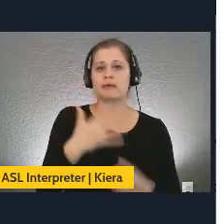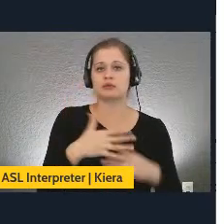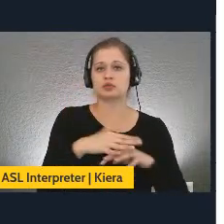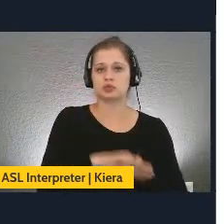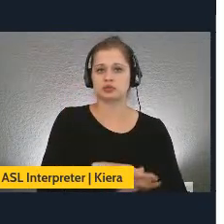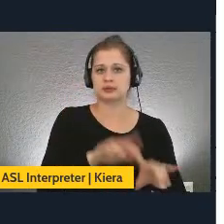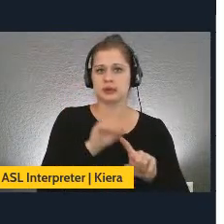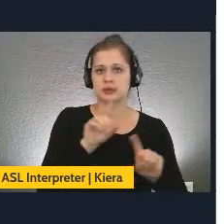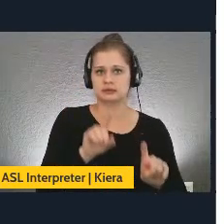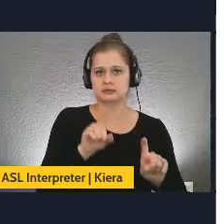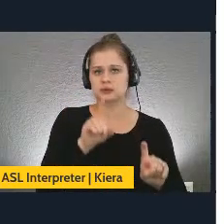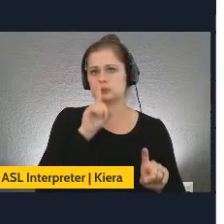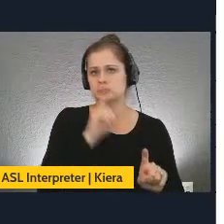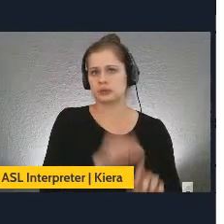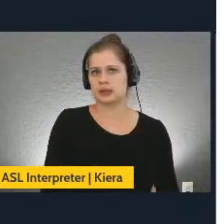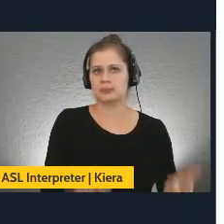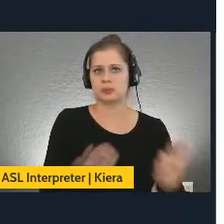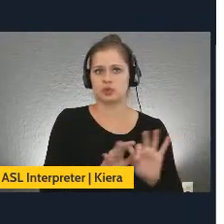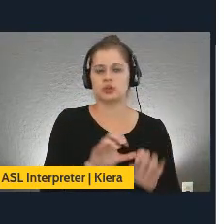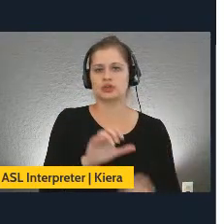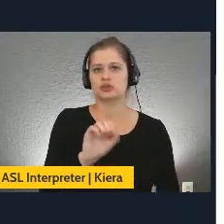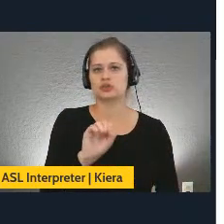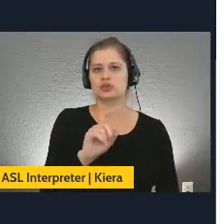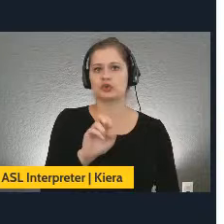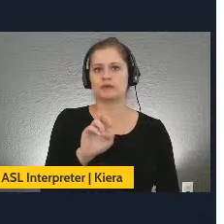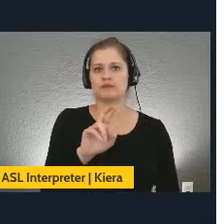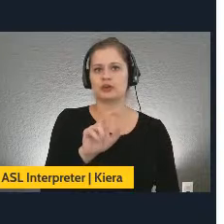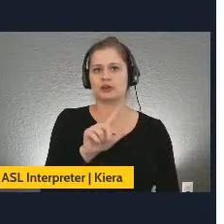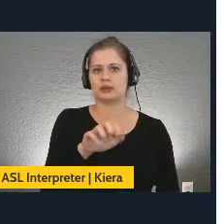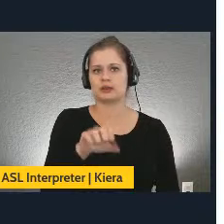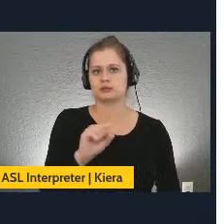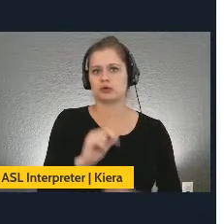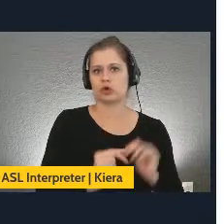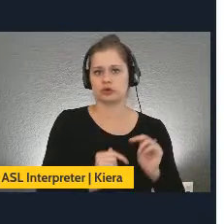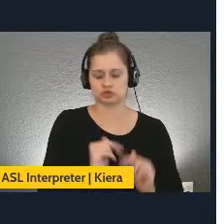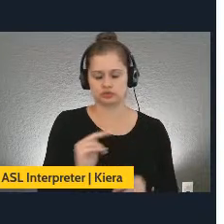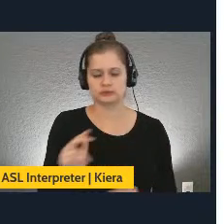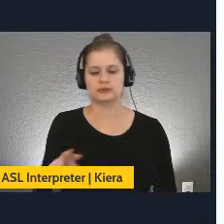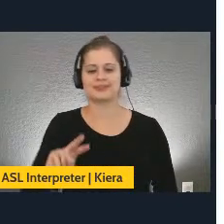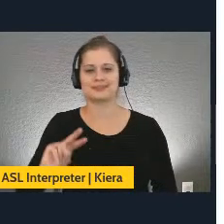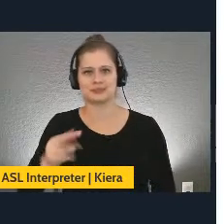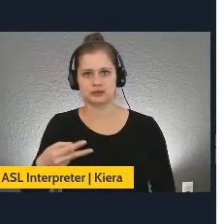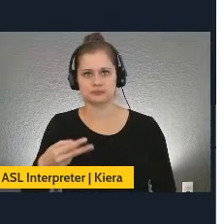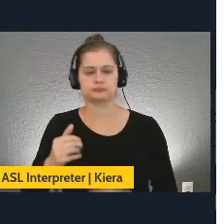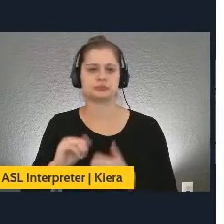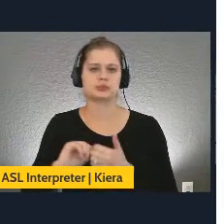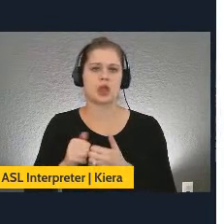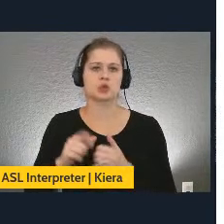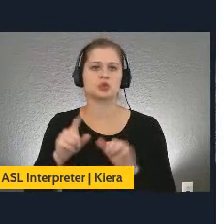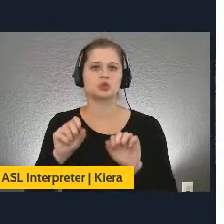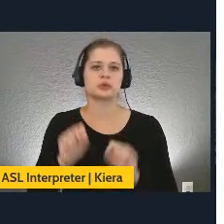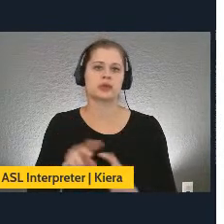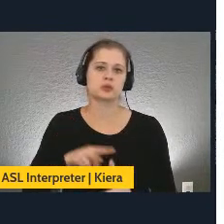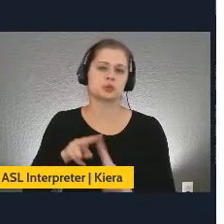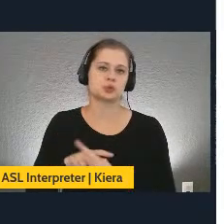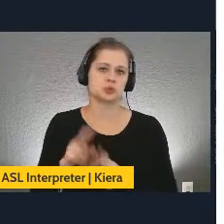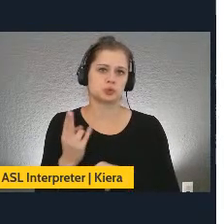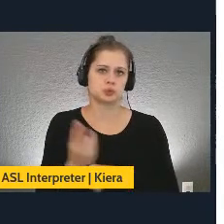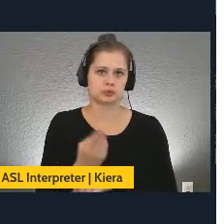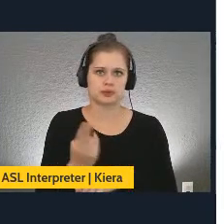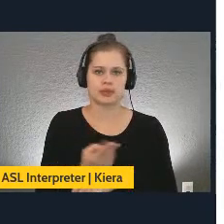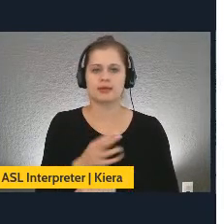important in serverless architectures. And the second one is on how you can utilize the CDK provider